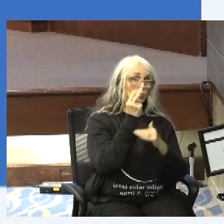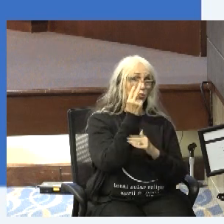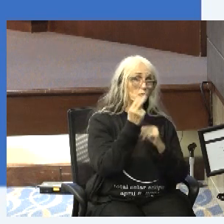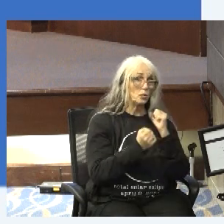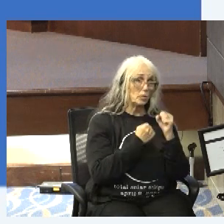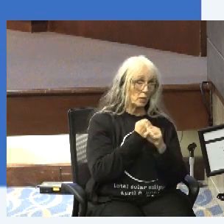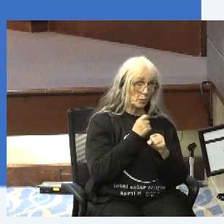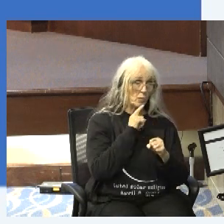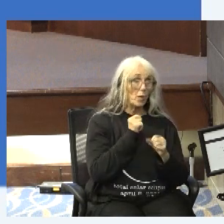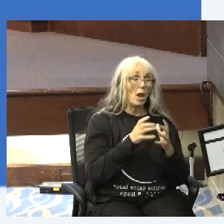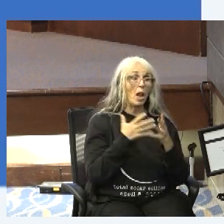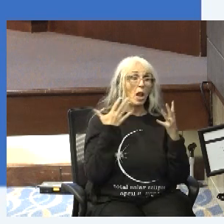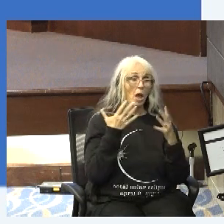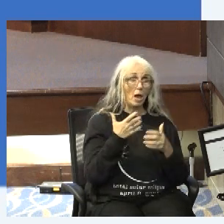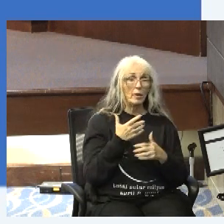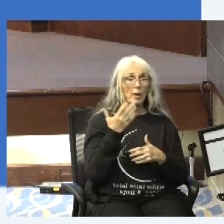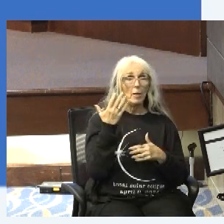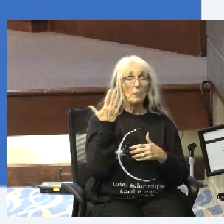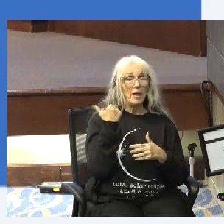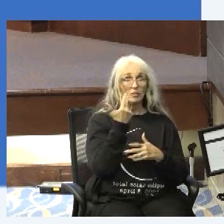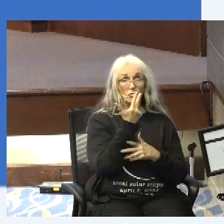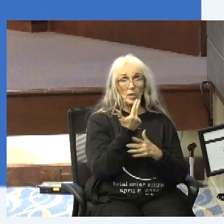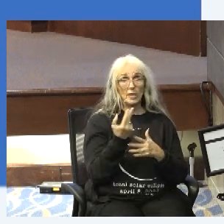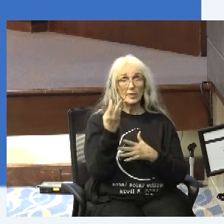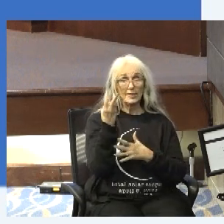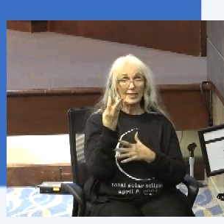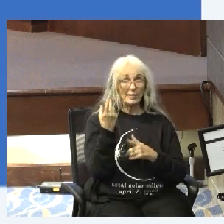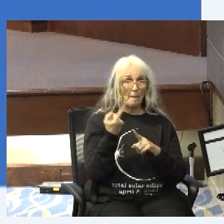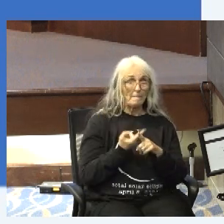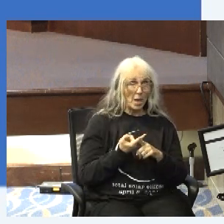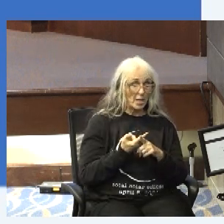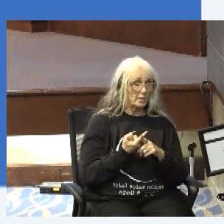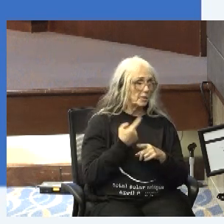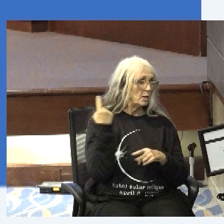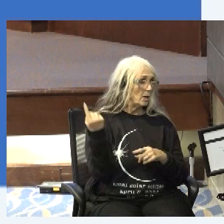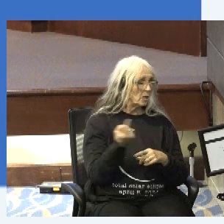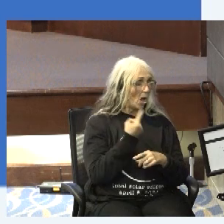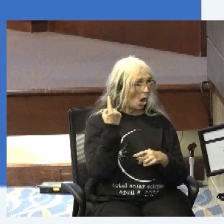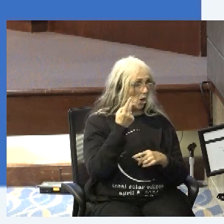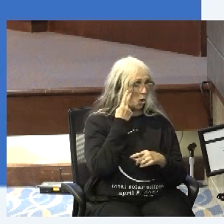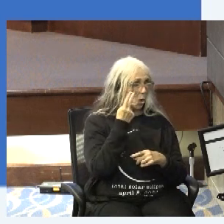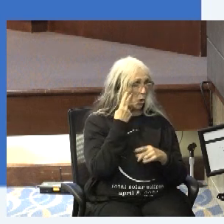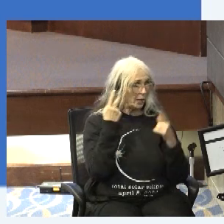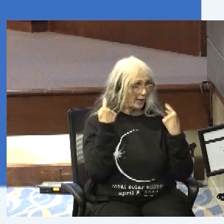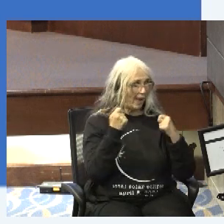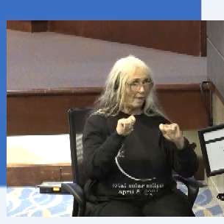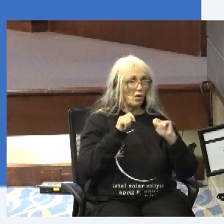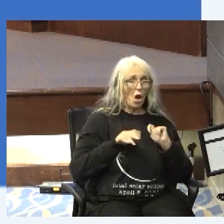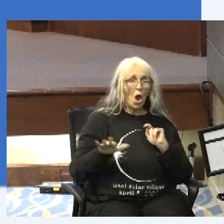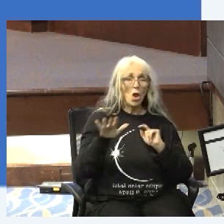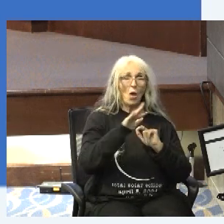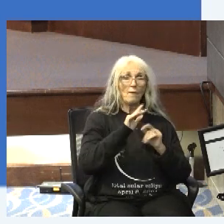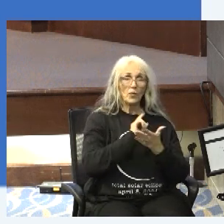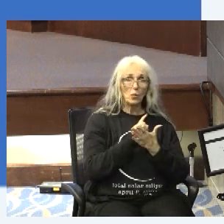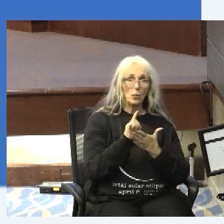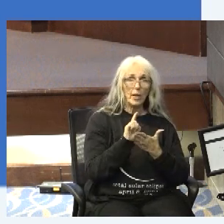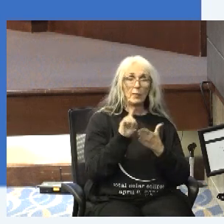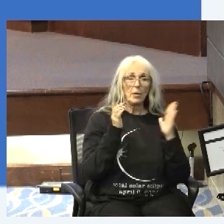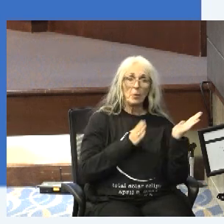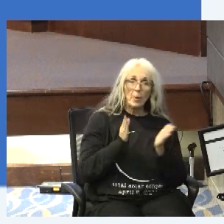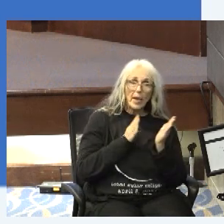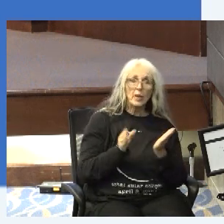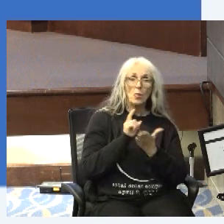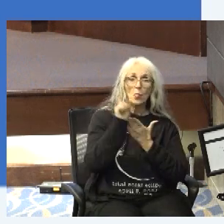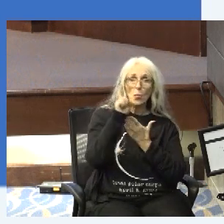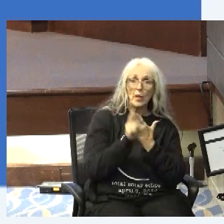the past 3 to 6 months. Looking not only at those efforts throughout the weekend as far as the planning, what weekend